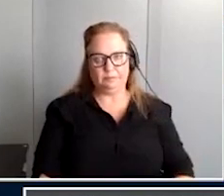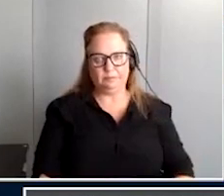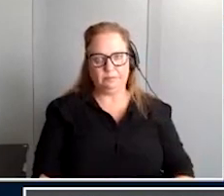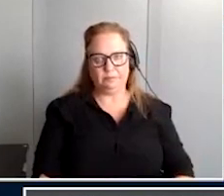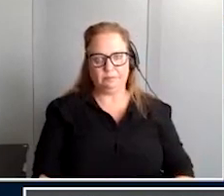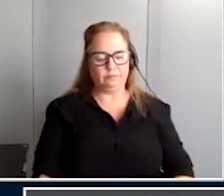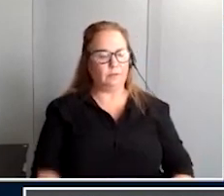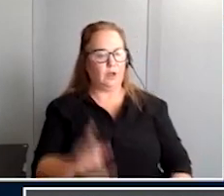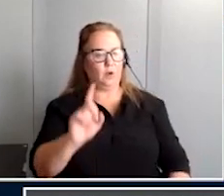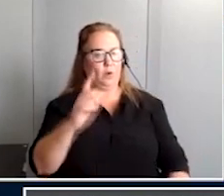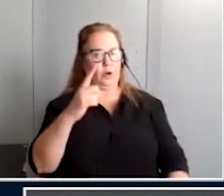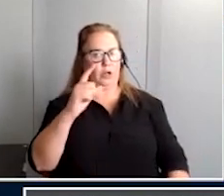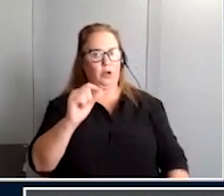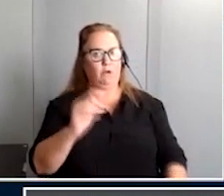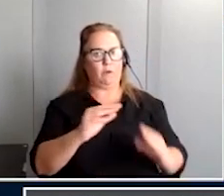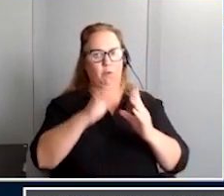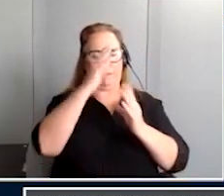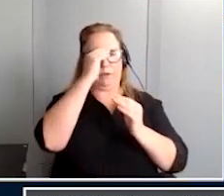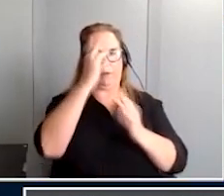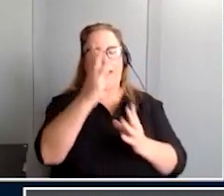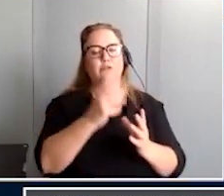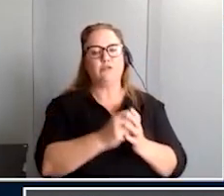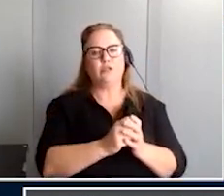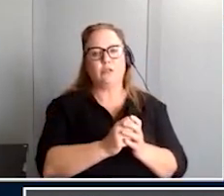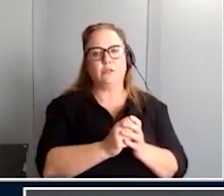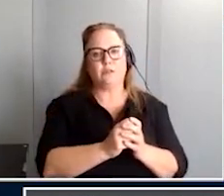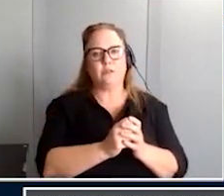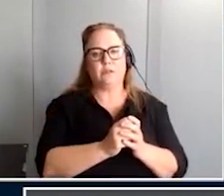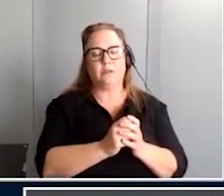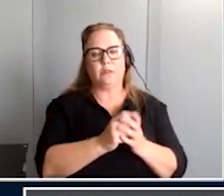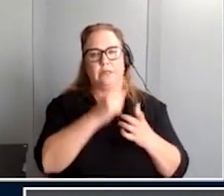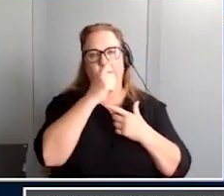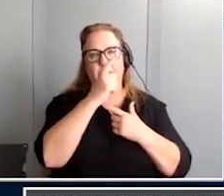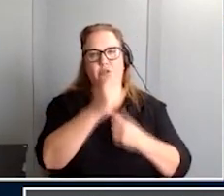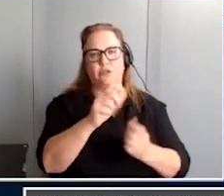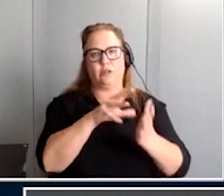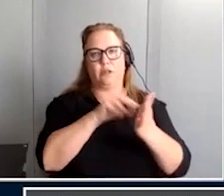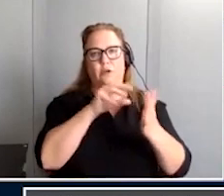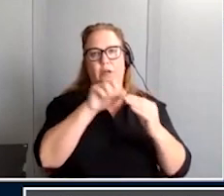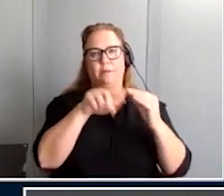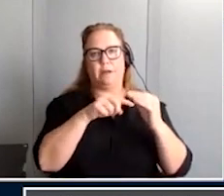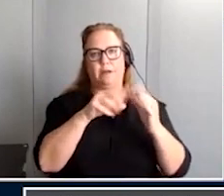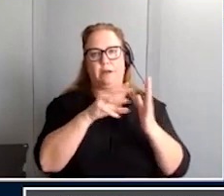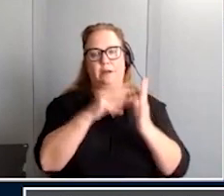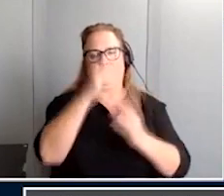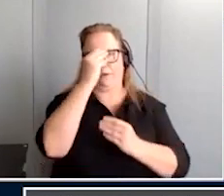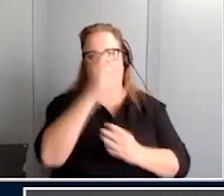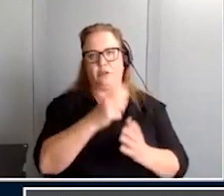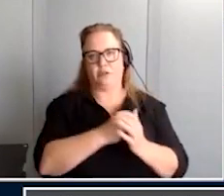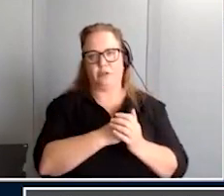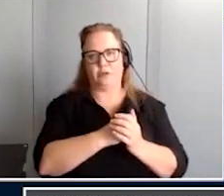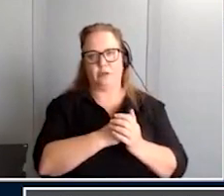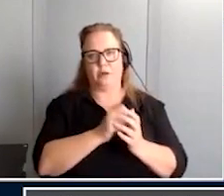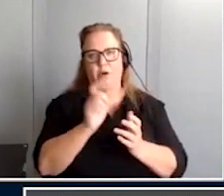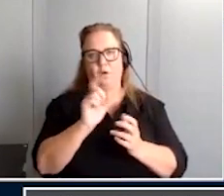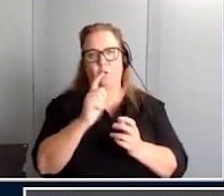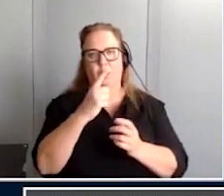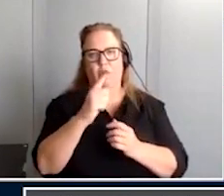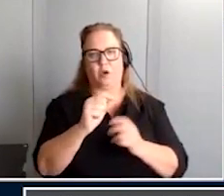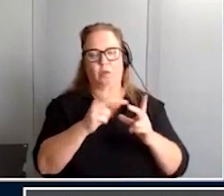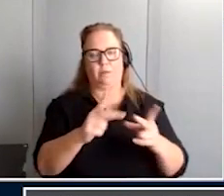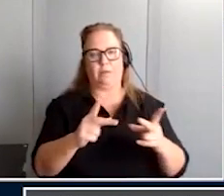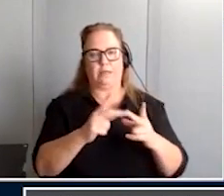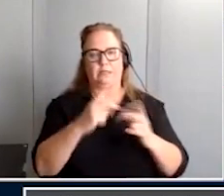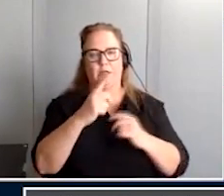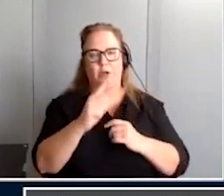where can he go for more information? Very interesting in learning more information, kind of like our yeah. guests. What would be the best place to go to get the